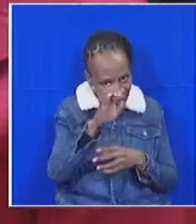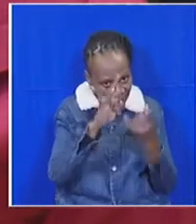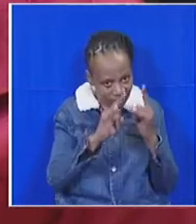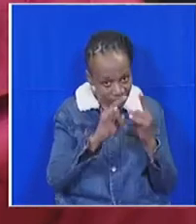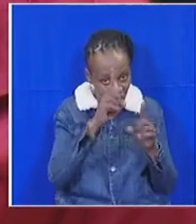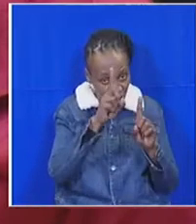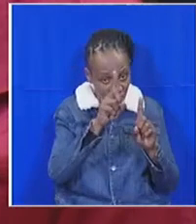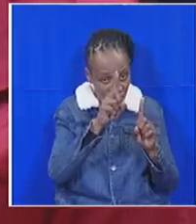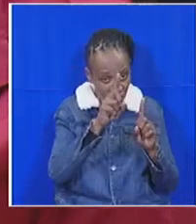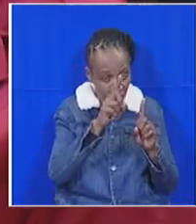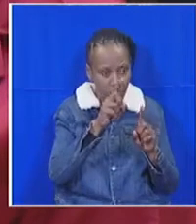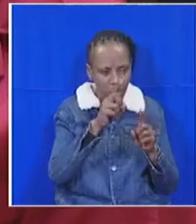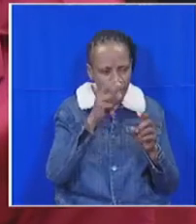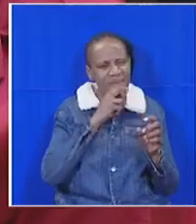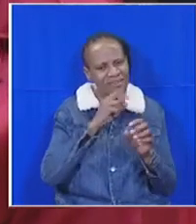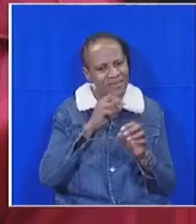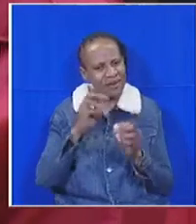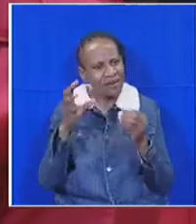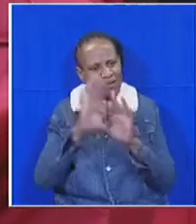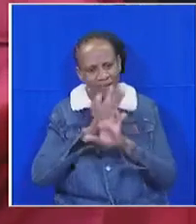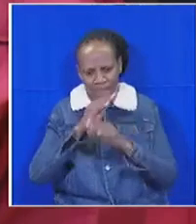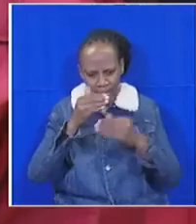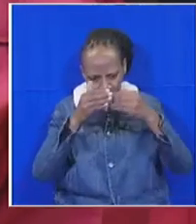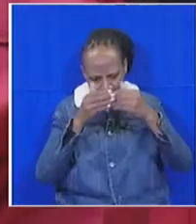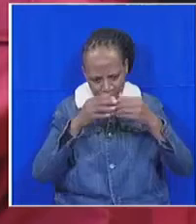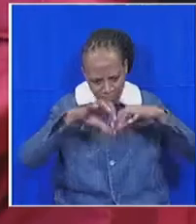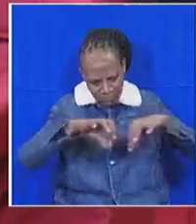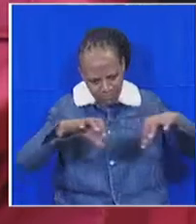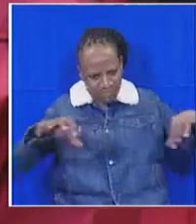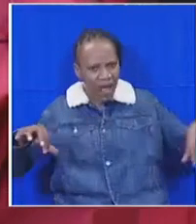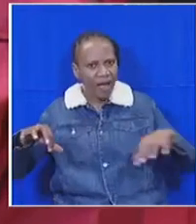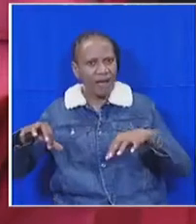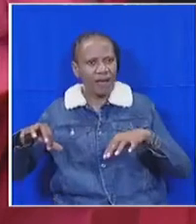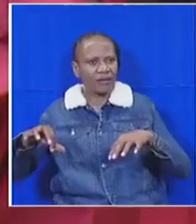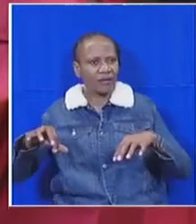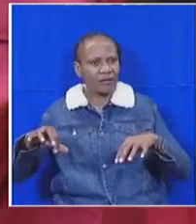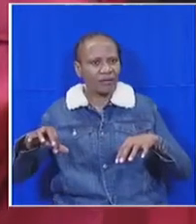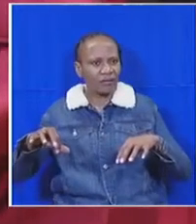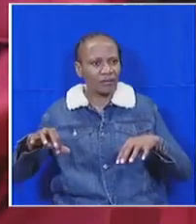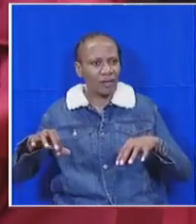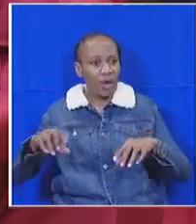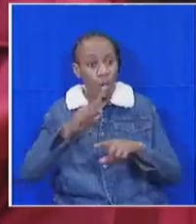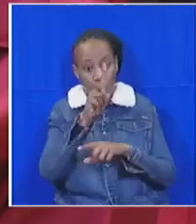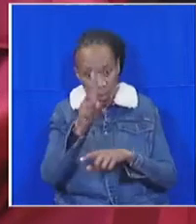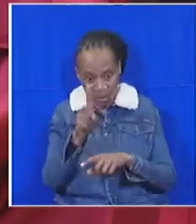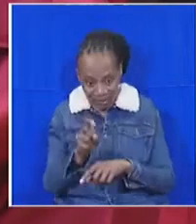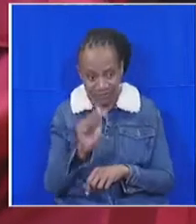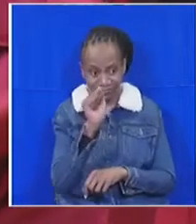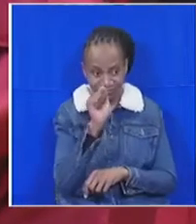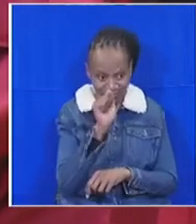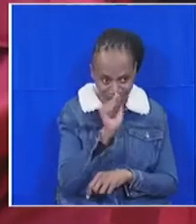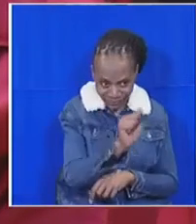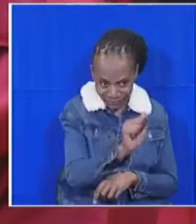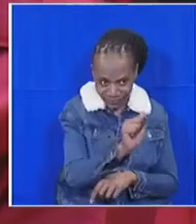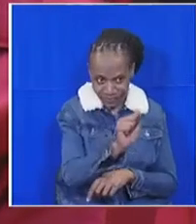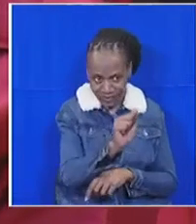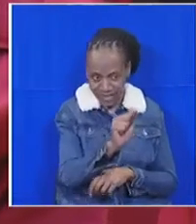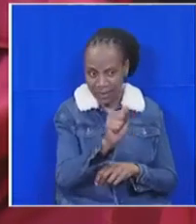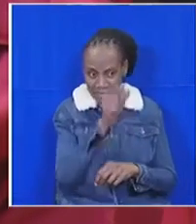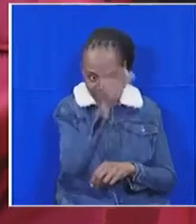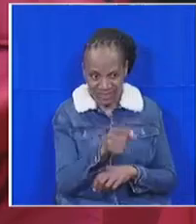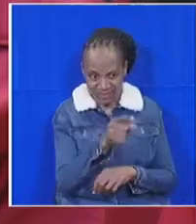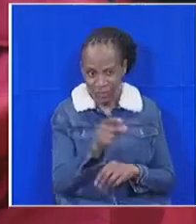So this question must fall. And then we go to the next question, because we can't be entertaining the question of